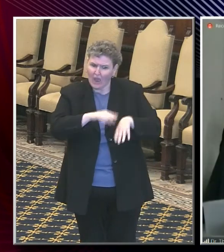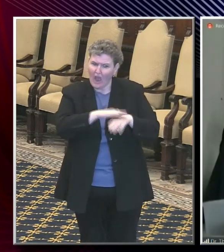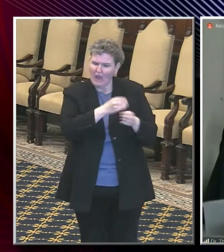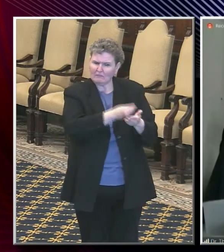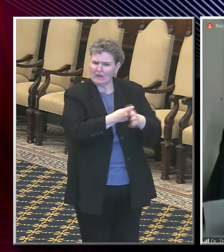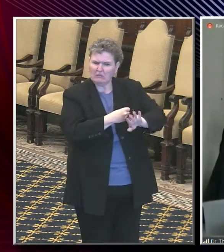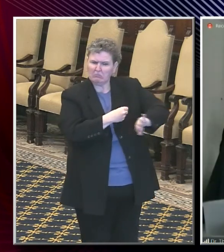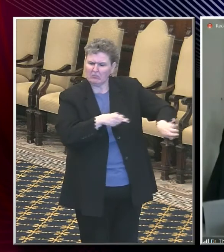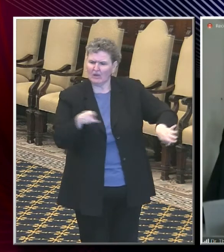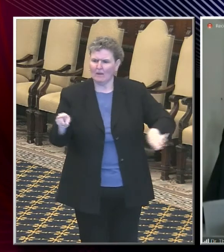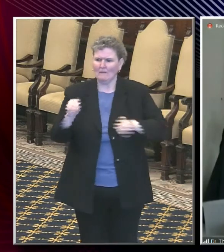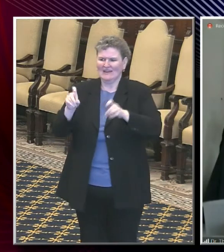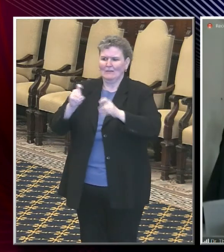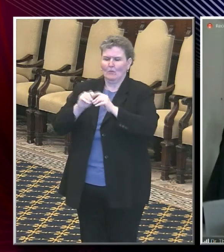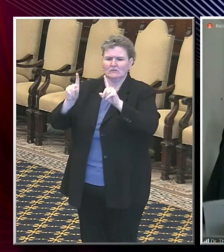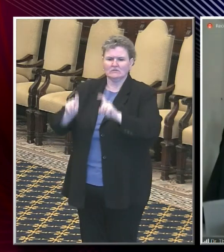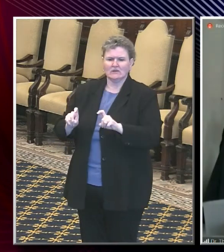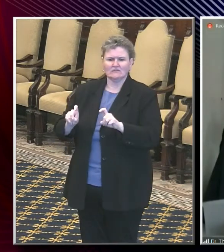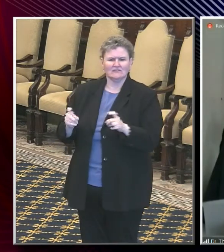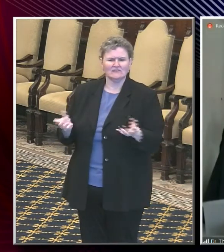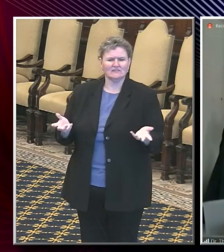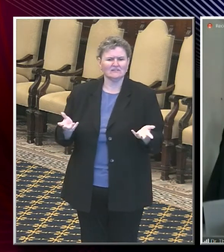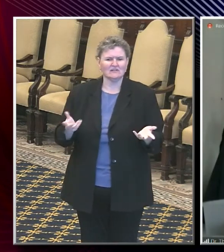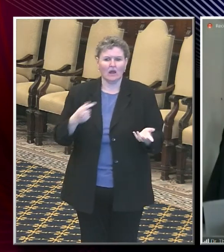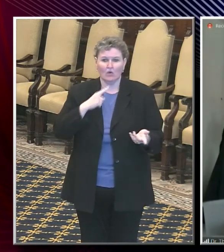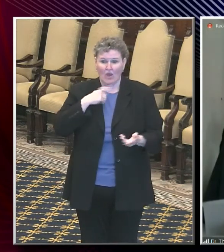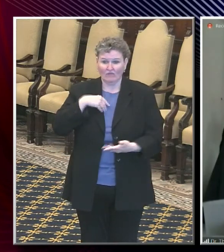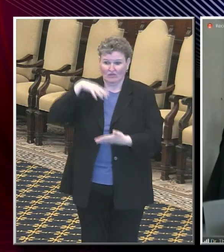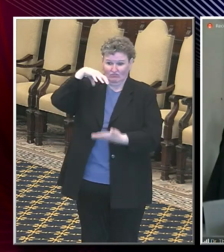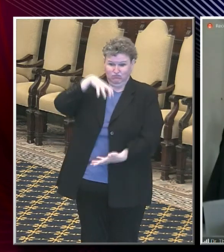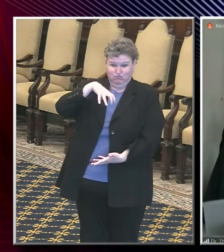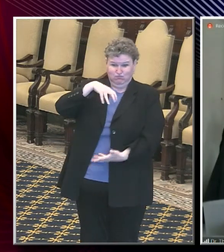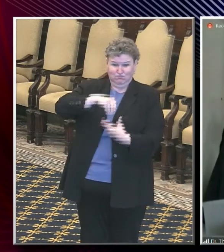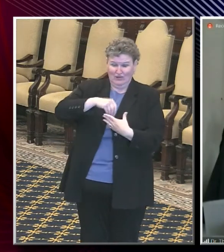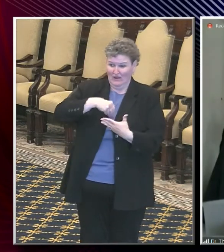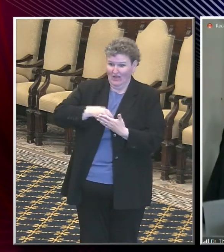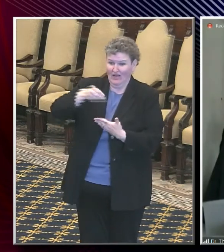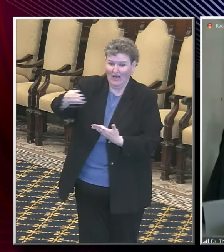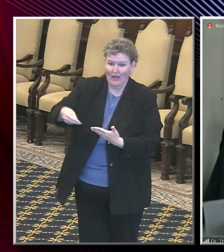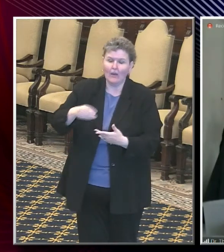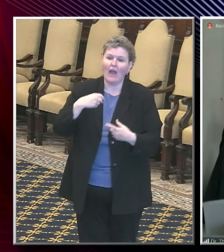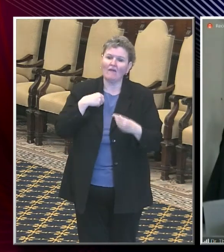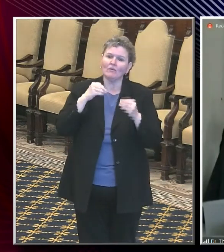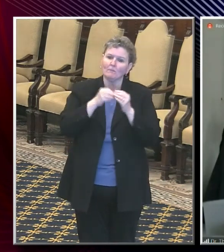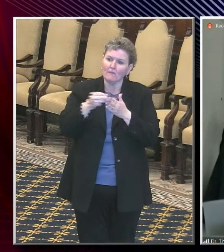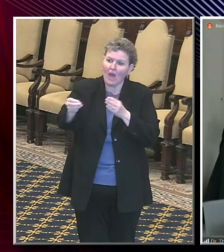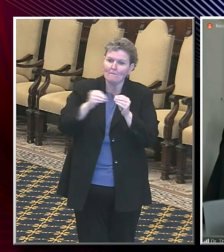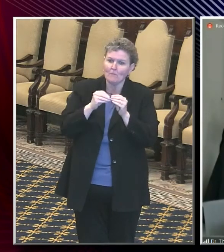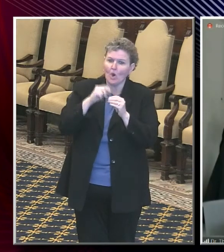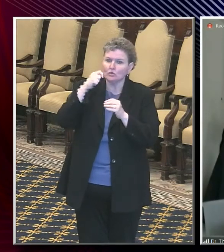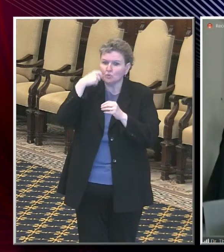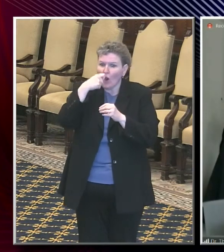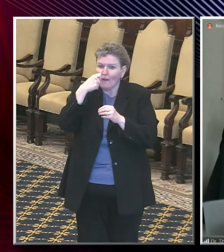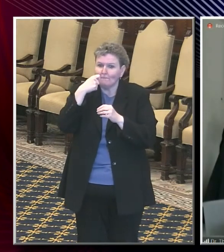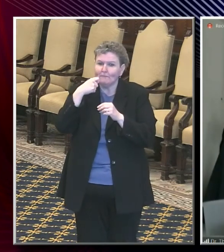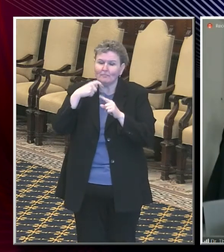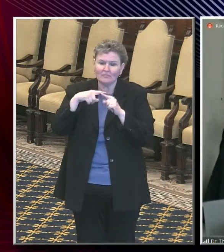Yes, thank you. This question comes from some readers who are churchgoers, and they were curious as